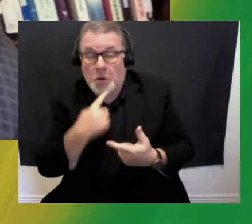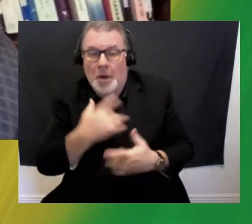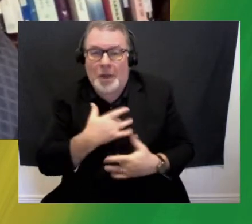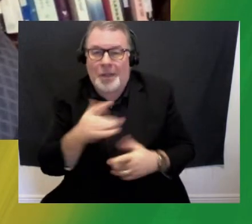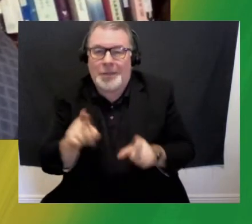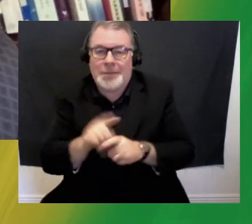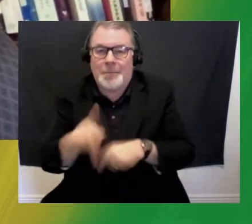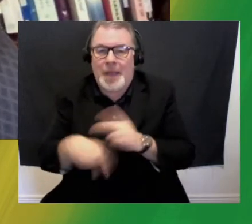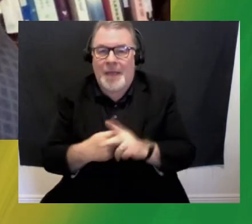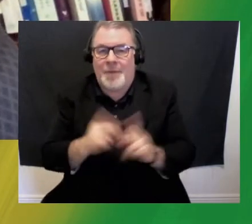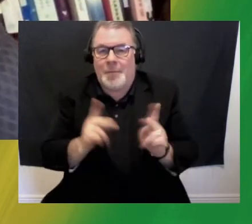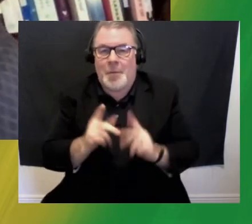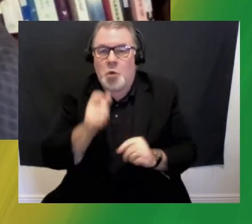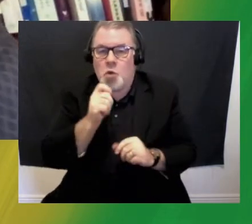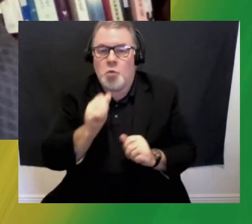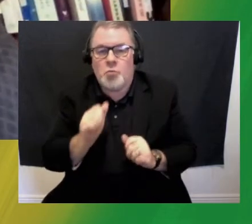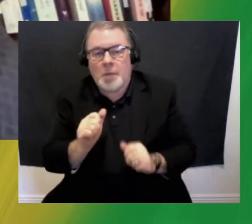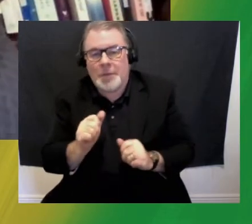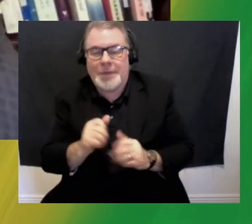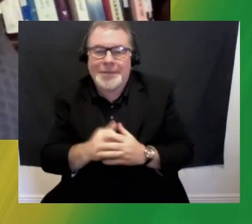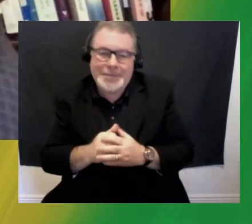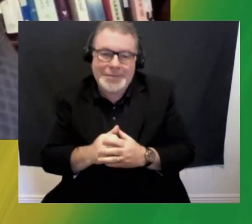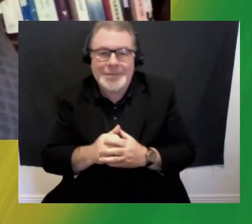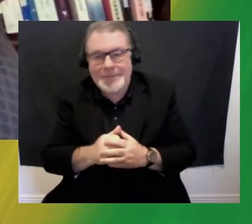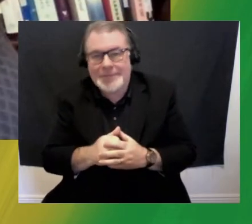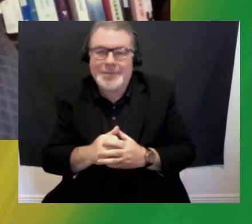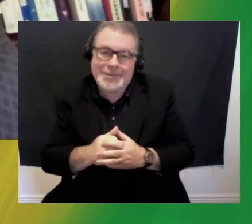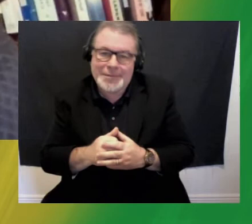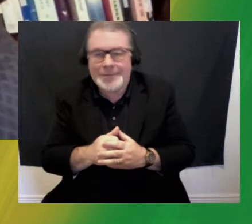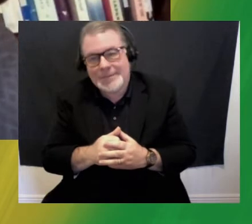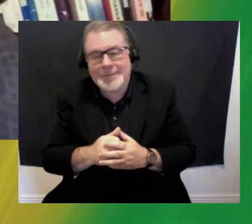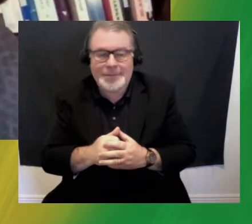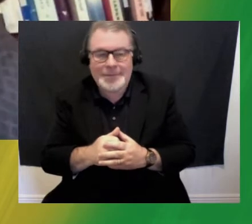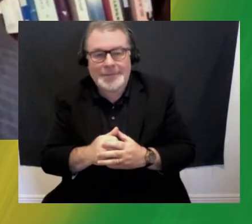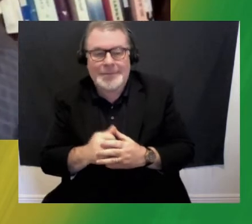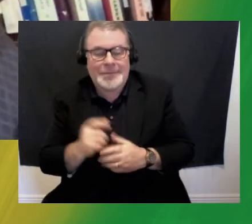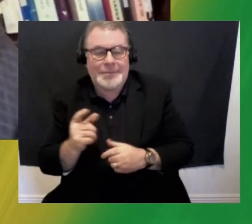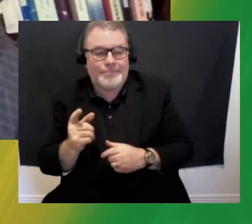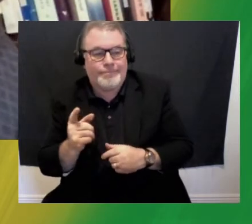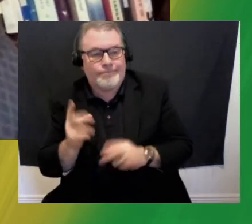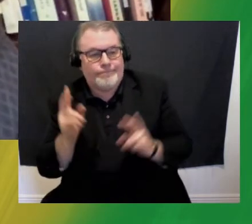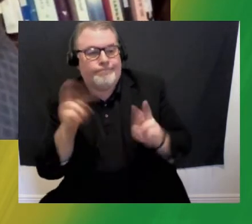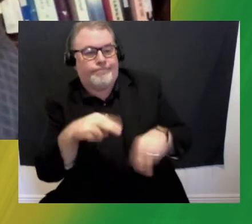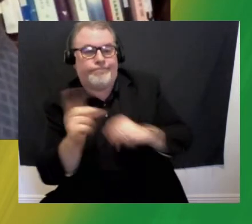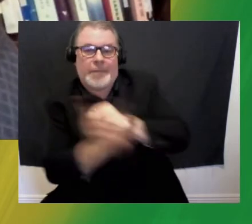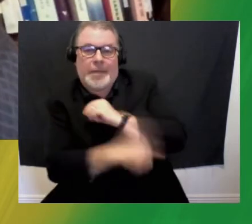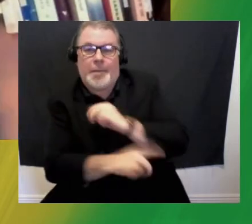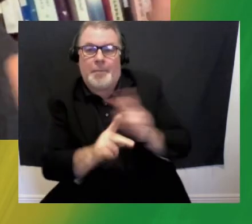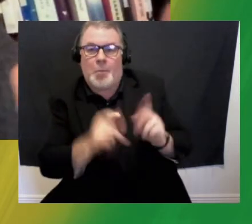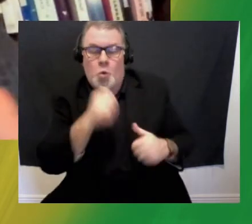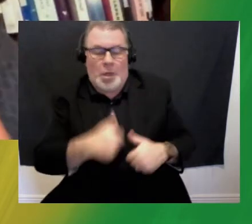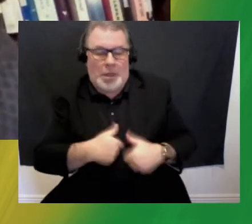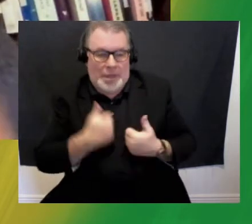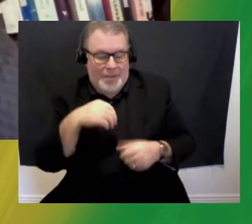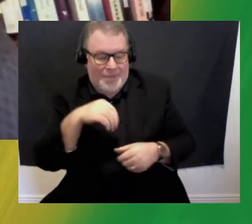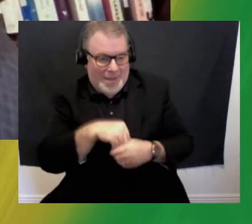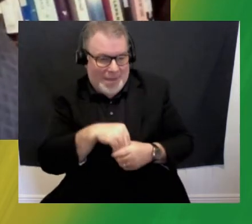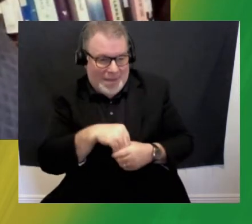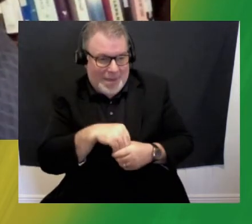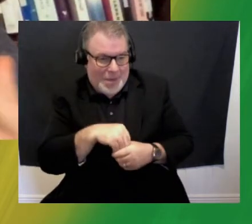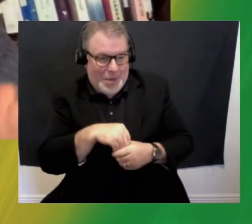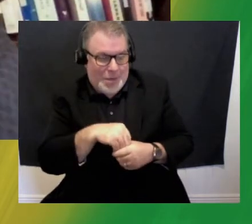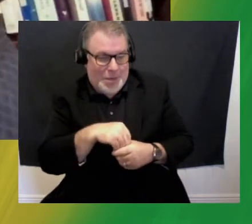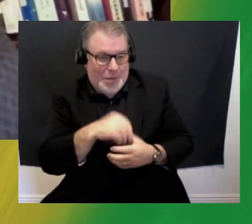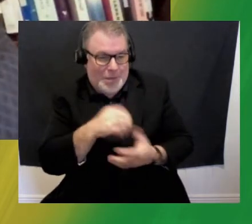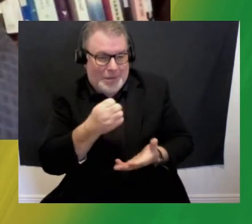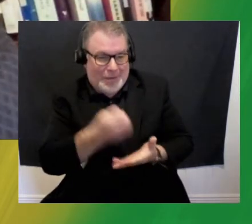who probably, you know, condemn folks who happen to live in low-income communities and blame them for their condition. I'm